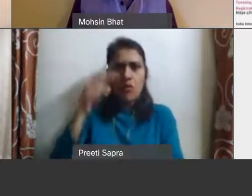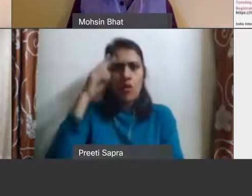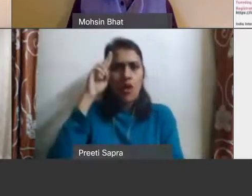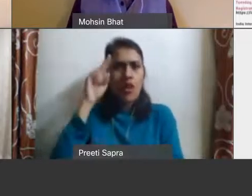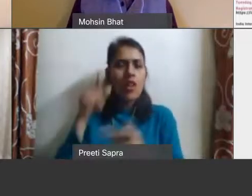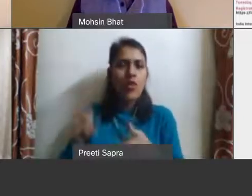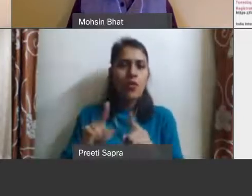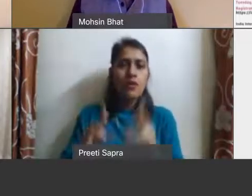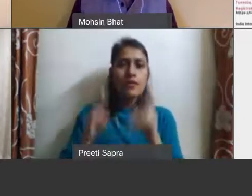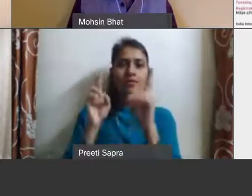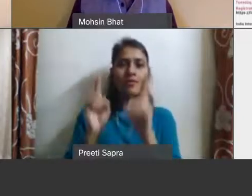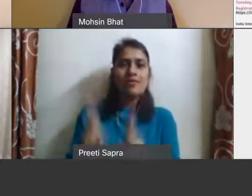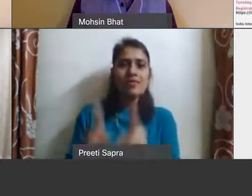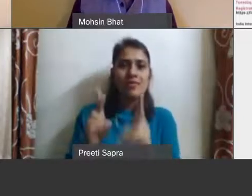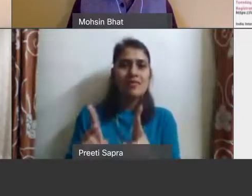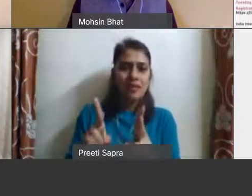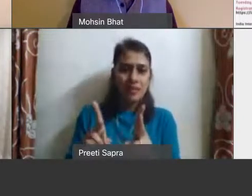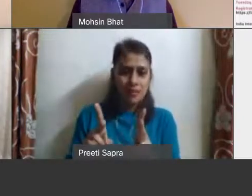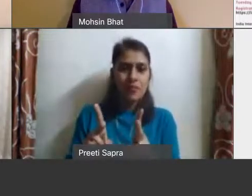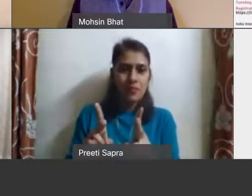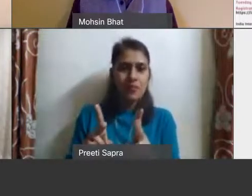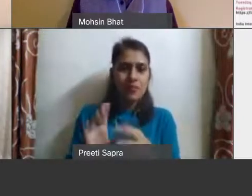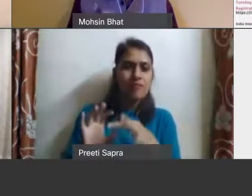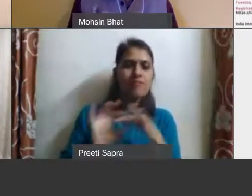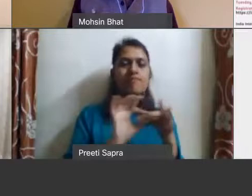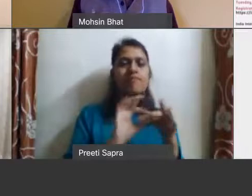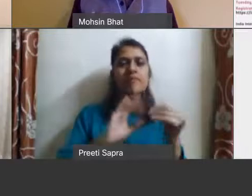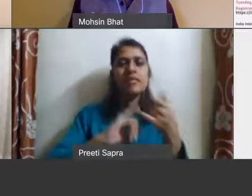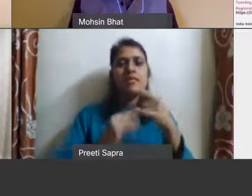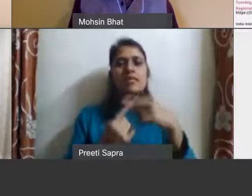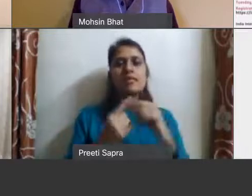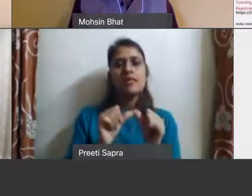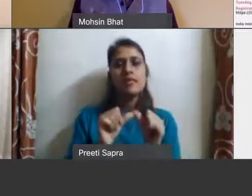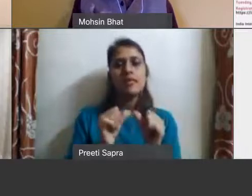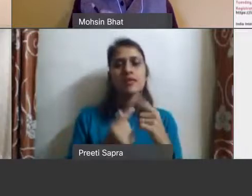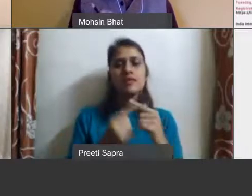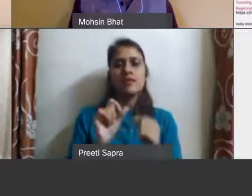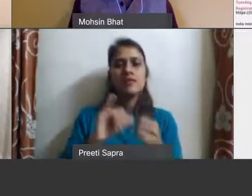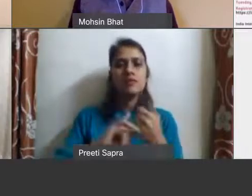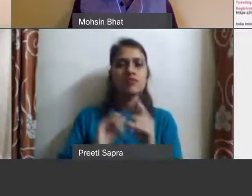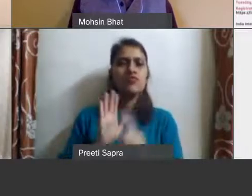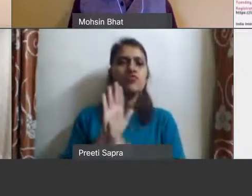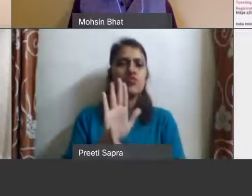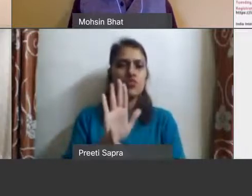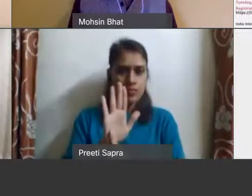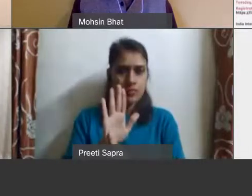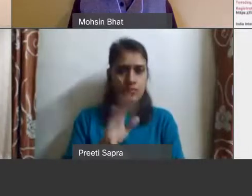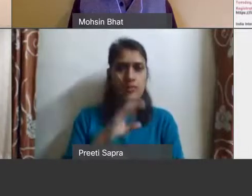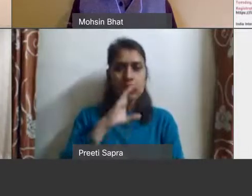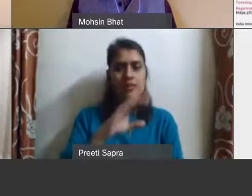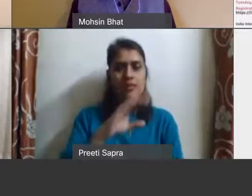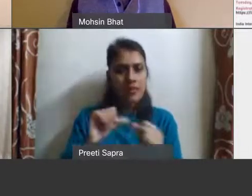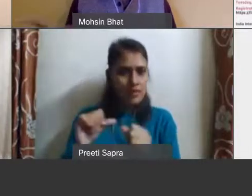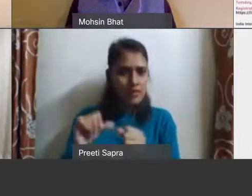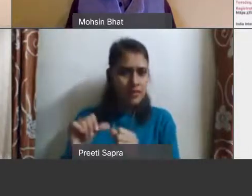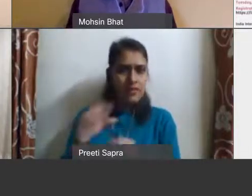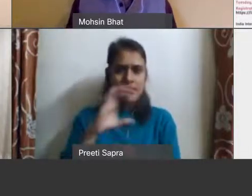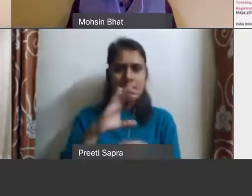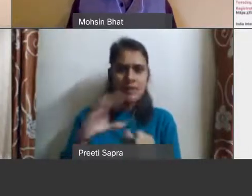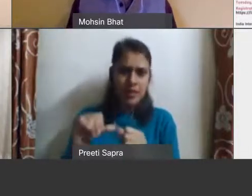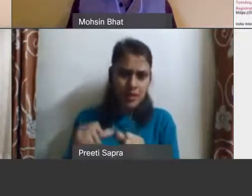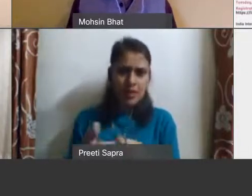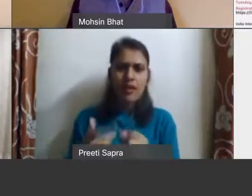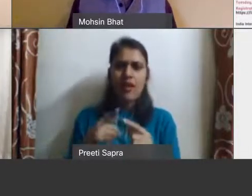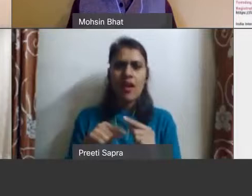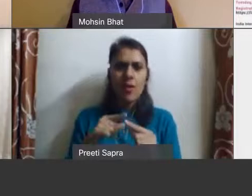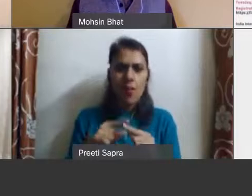the stability of citizenship status. And in order to appreciate that, I think we'll need to see CAA not in isolation as something